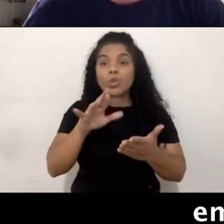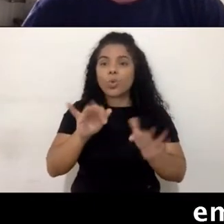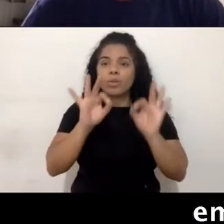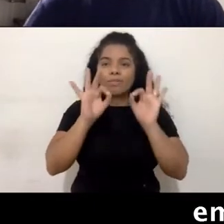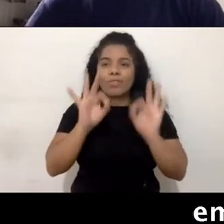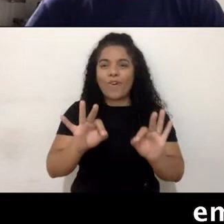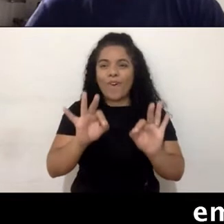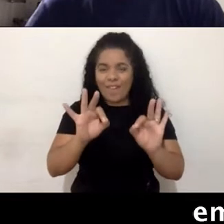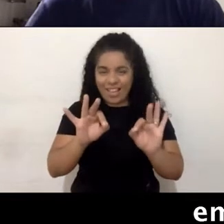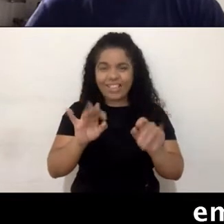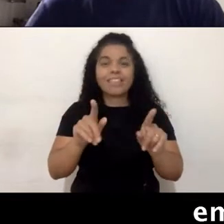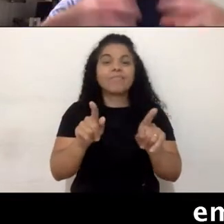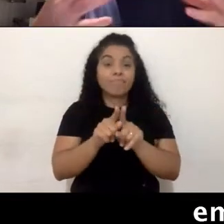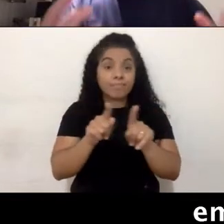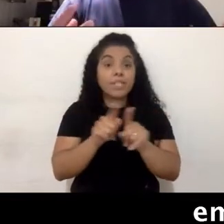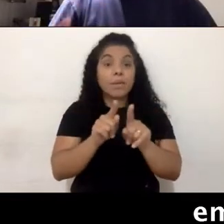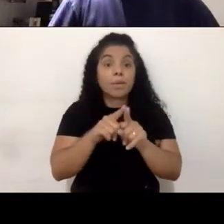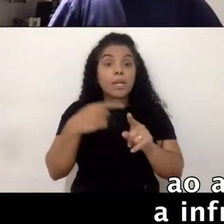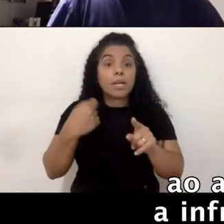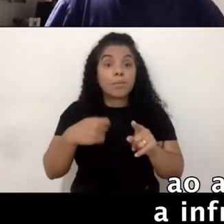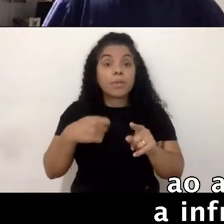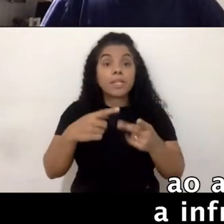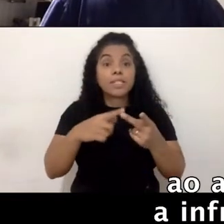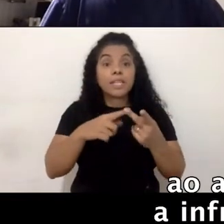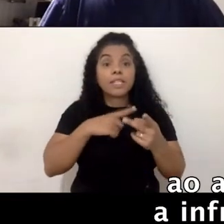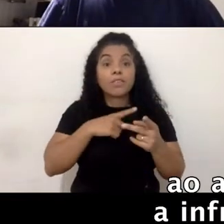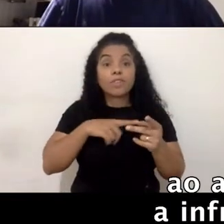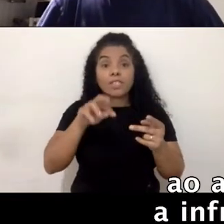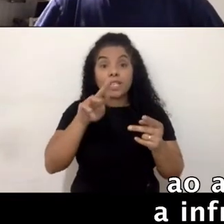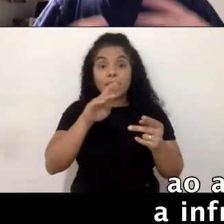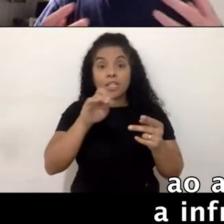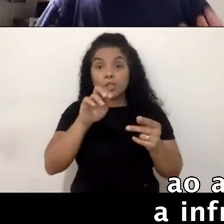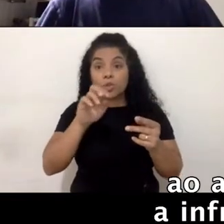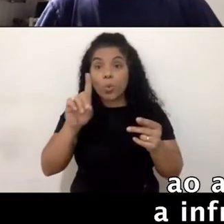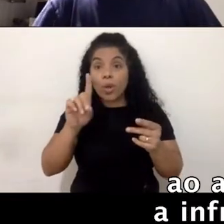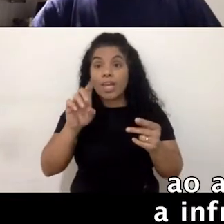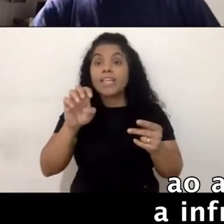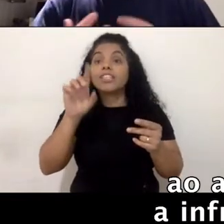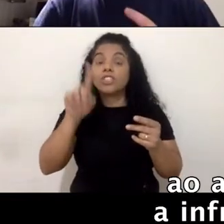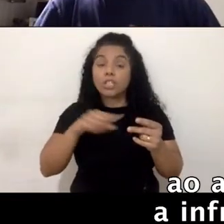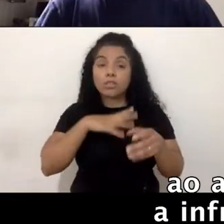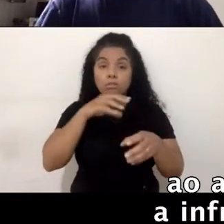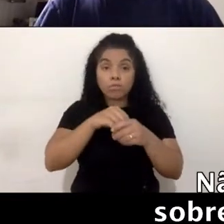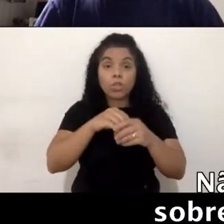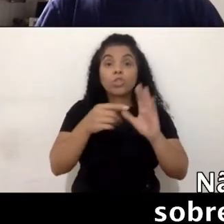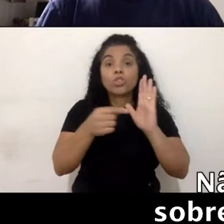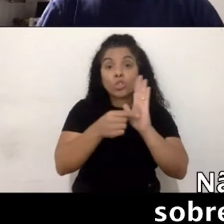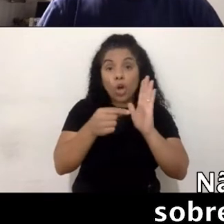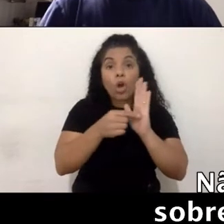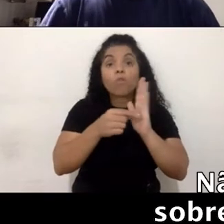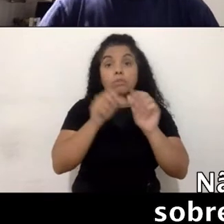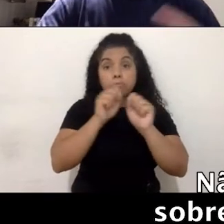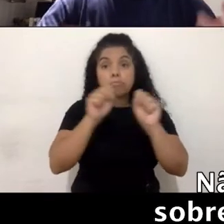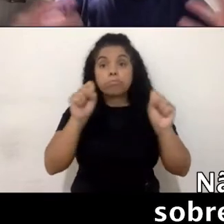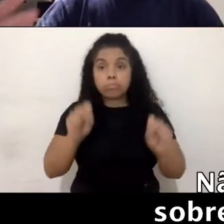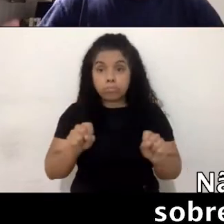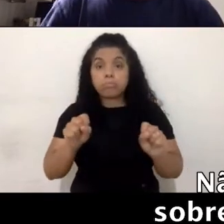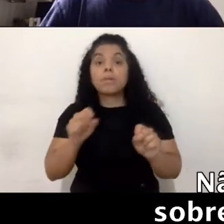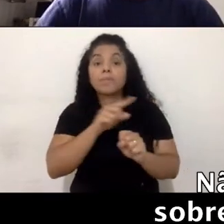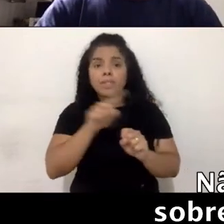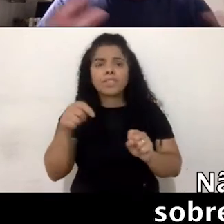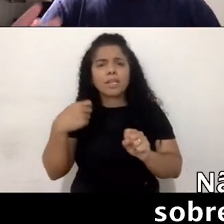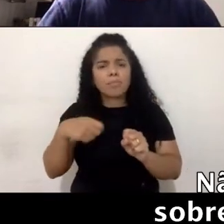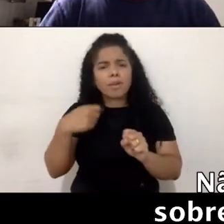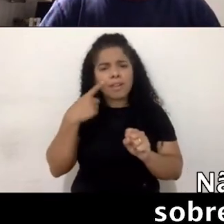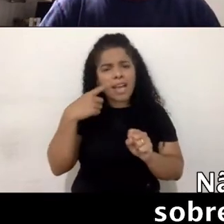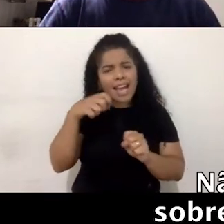this is one of the areas where we start to see that when we take that mentality, the infrastructure doesn't need to change, so we don't need to think too much about how do we change